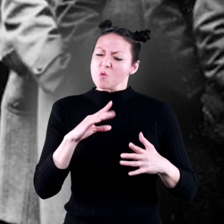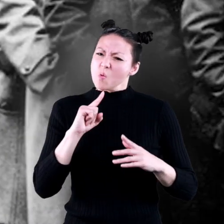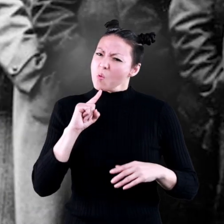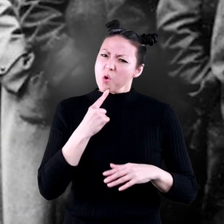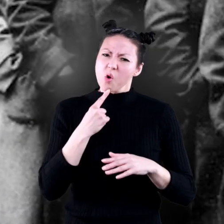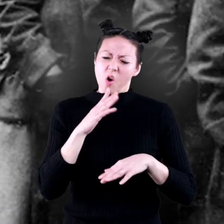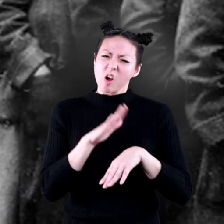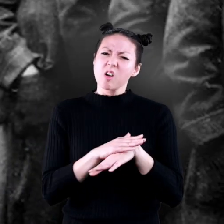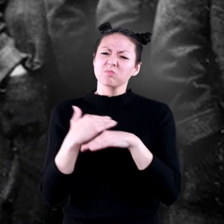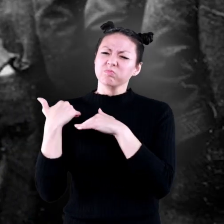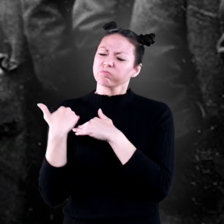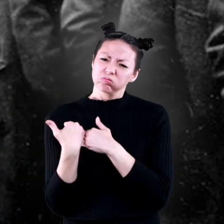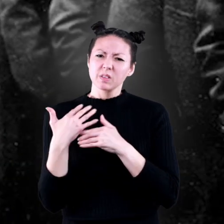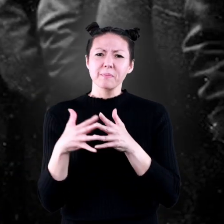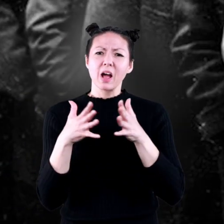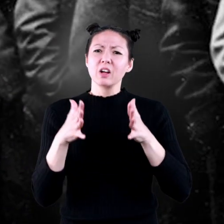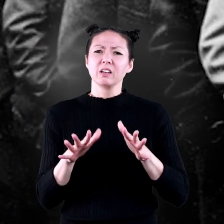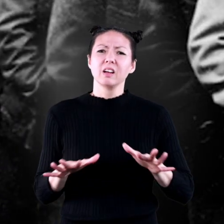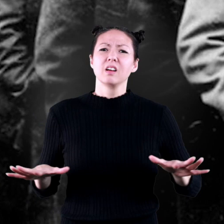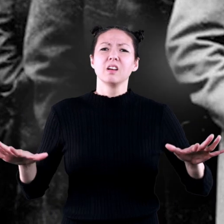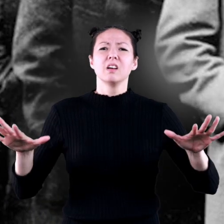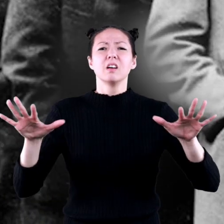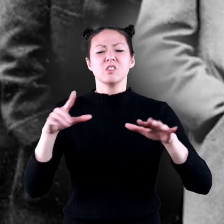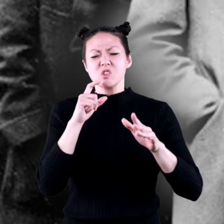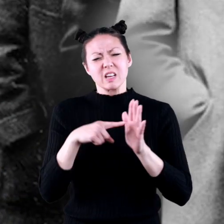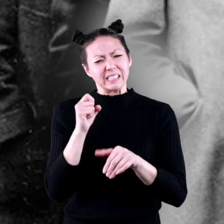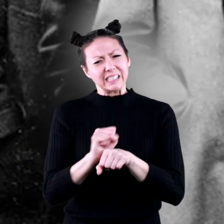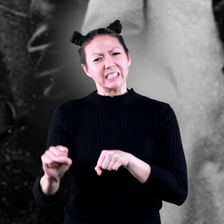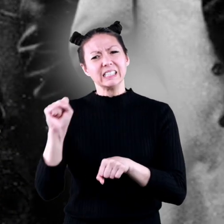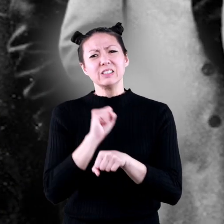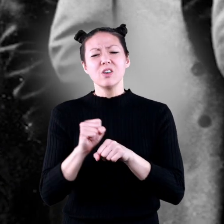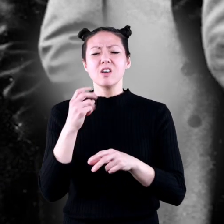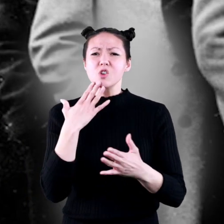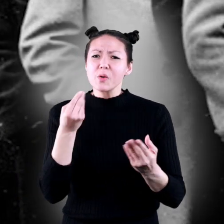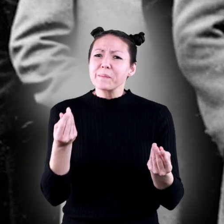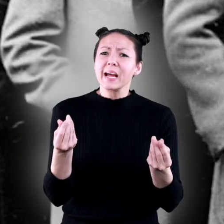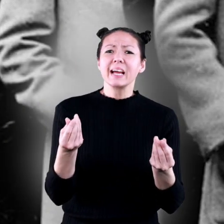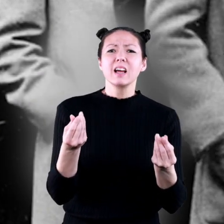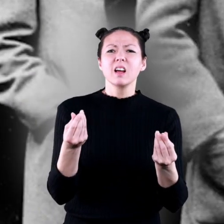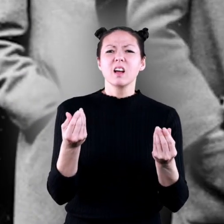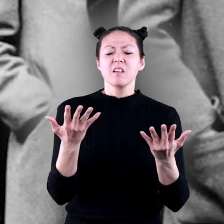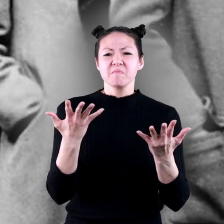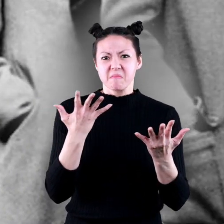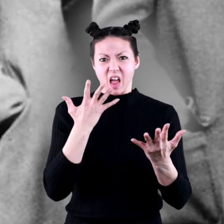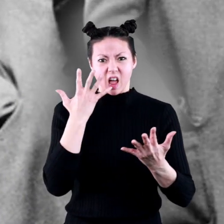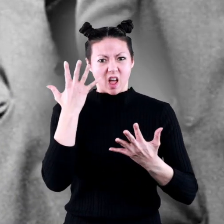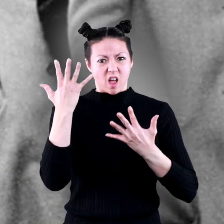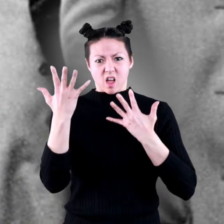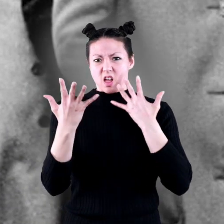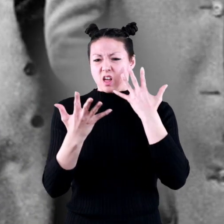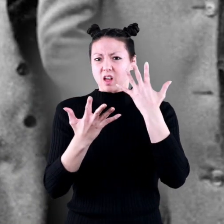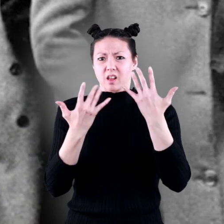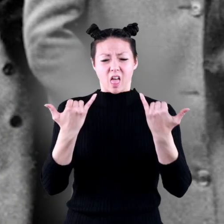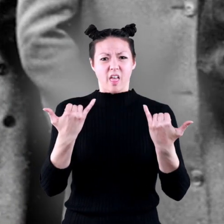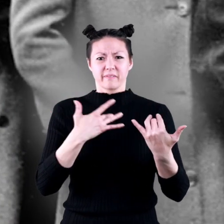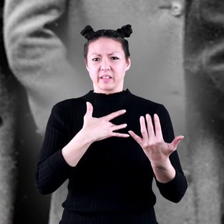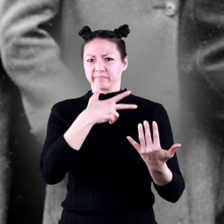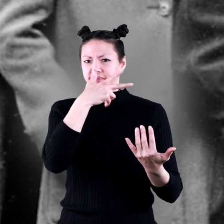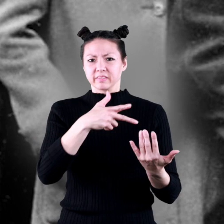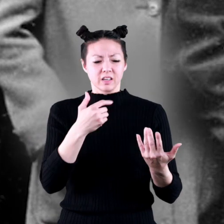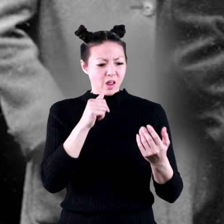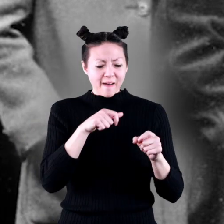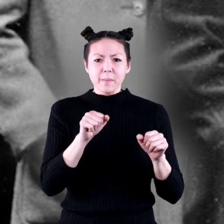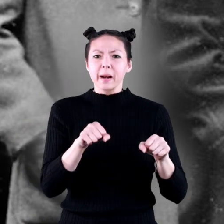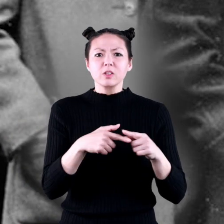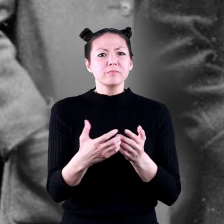the Great Depression took its toll on Americans. A lot of people who once worked and earned good money were suddenly